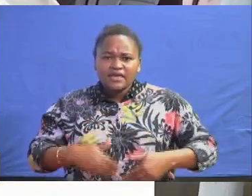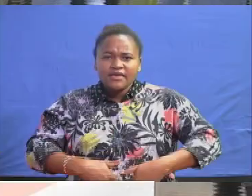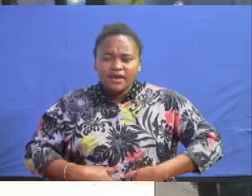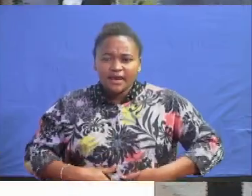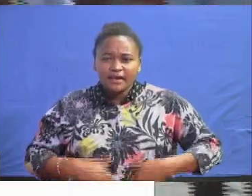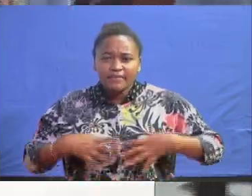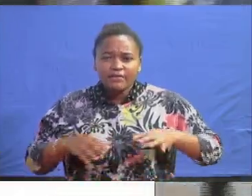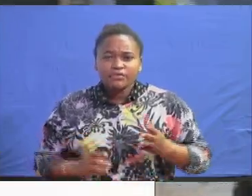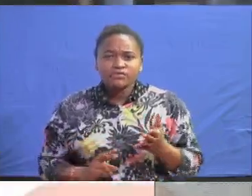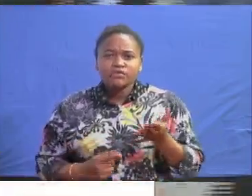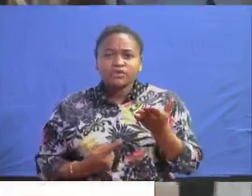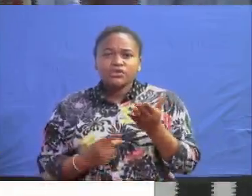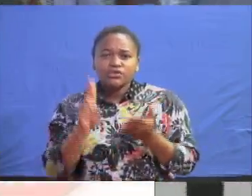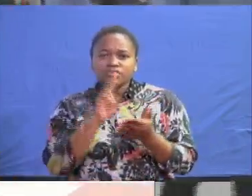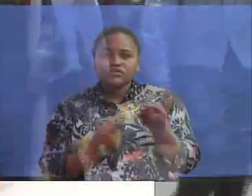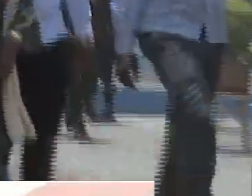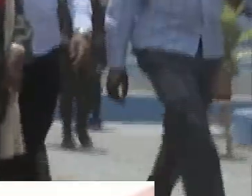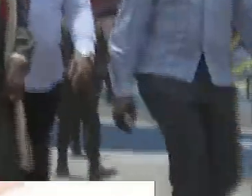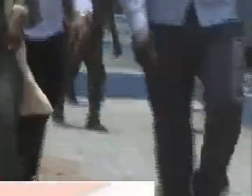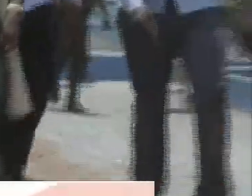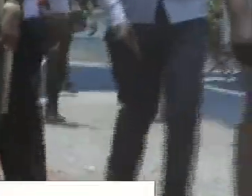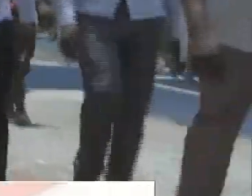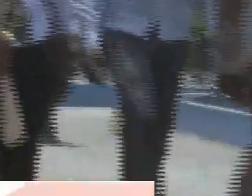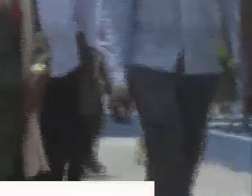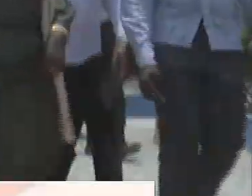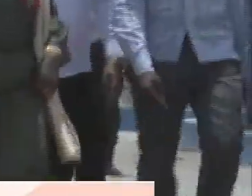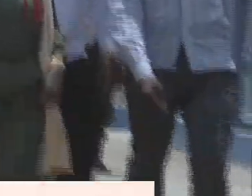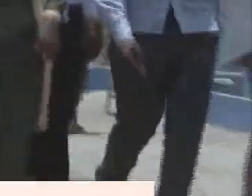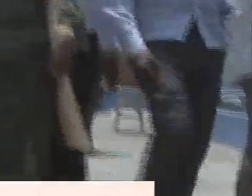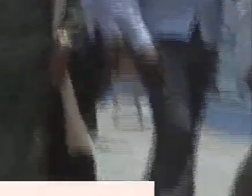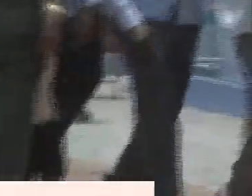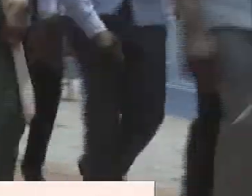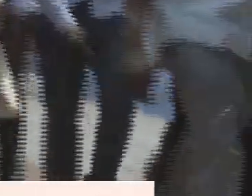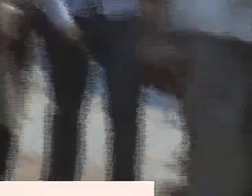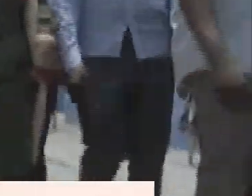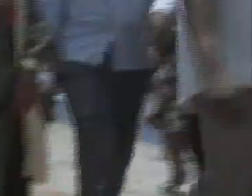mazao yao. Caroline Kimwele, KUTV.